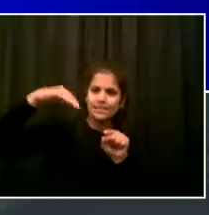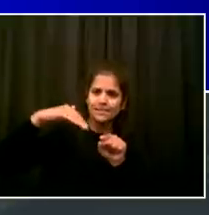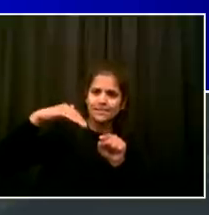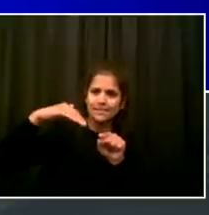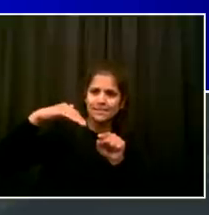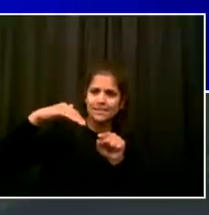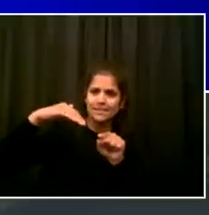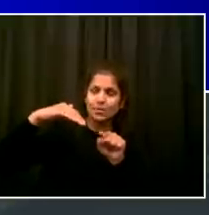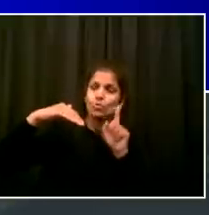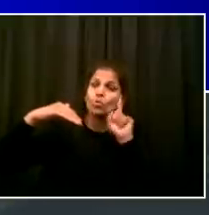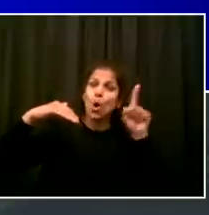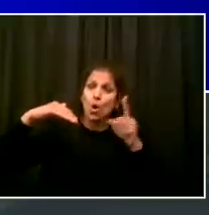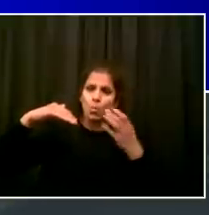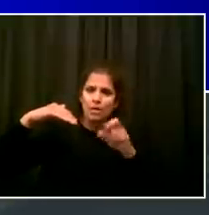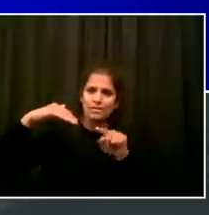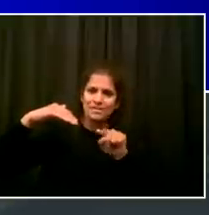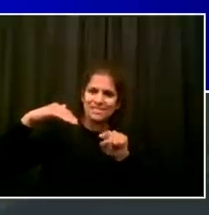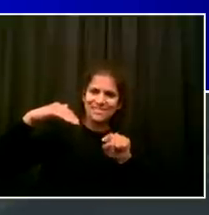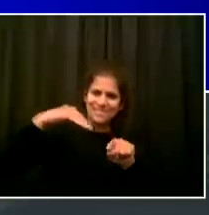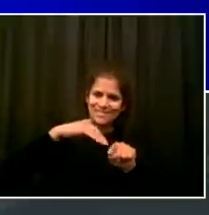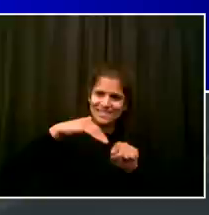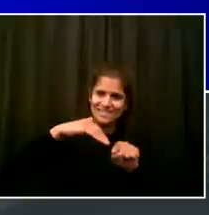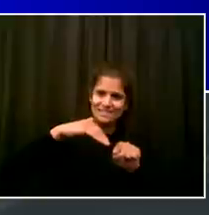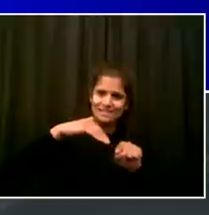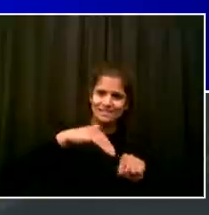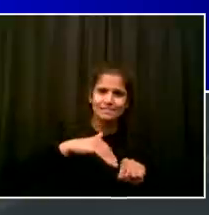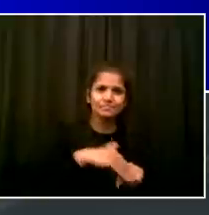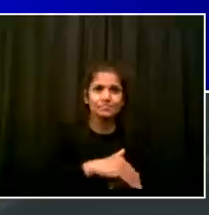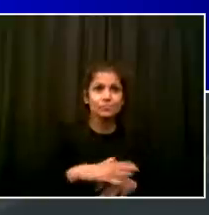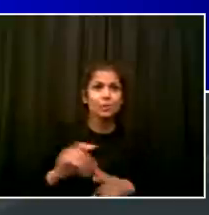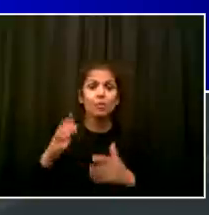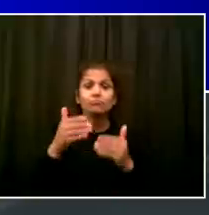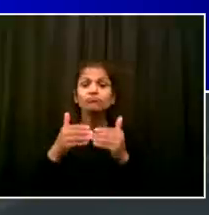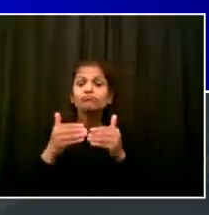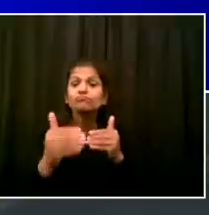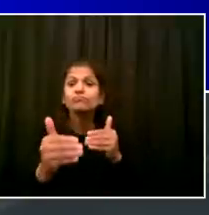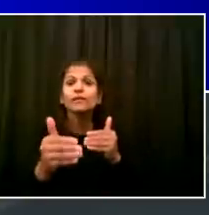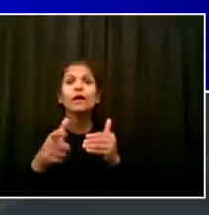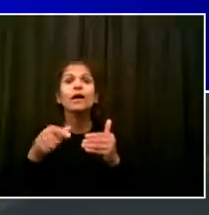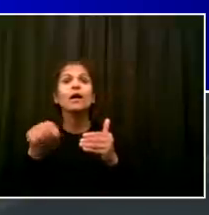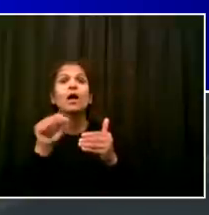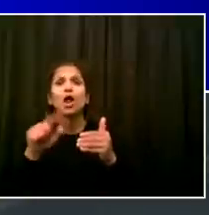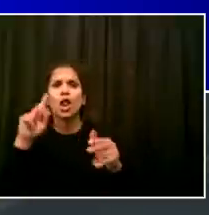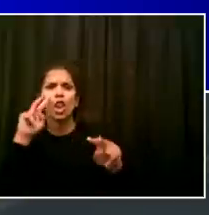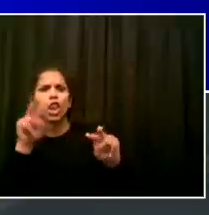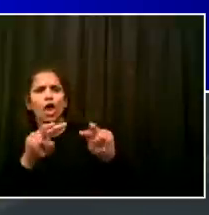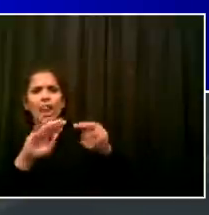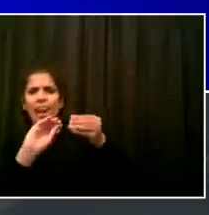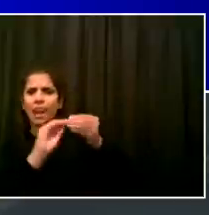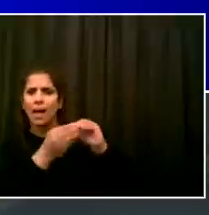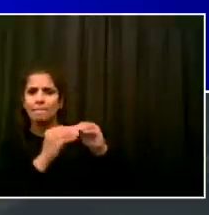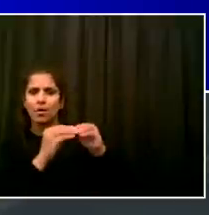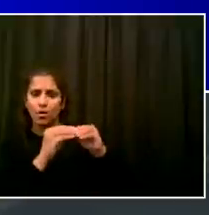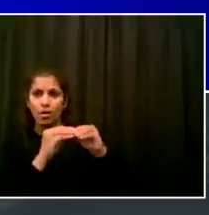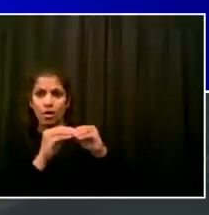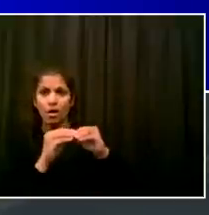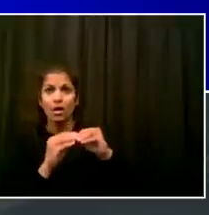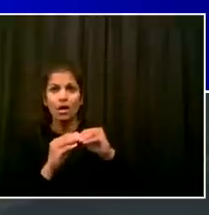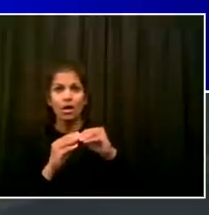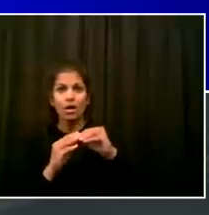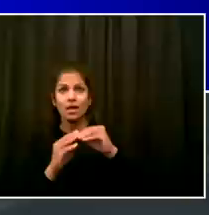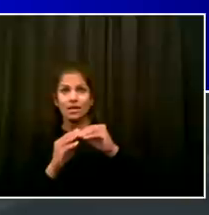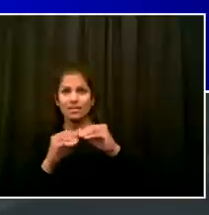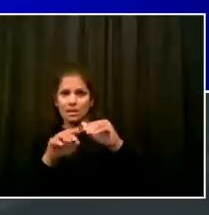And now we want to say very clearly, staying below those thresholds on a sustained basis is